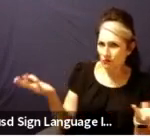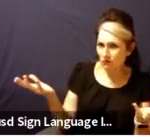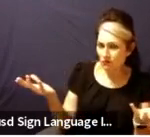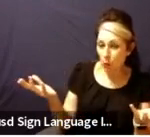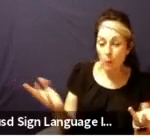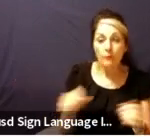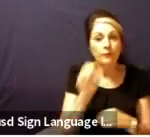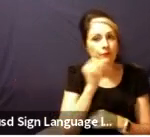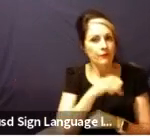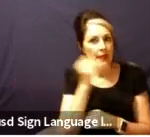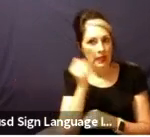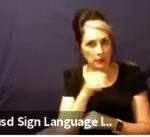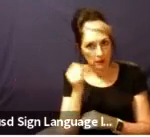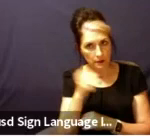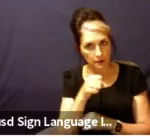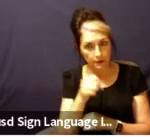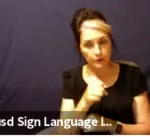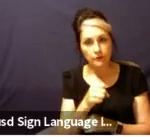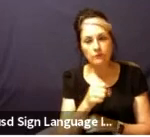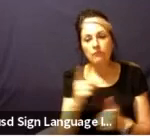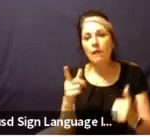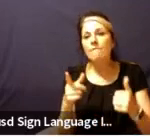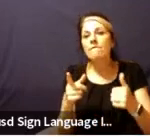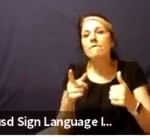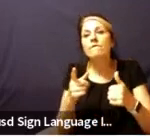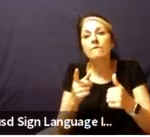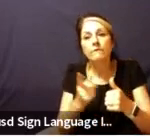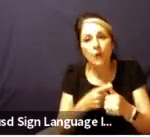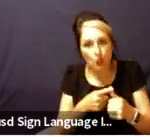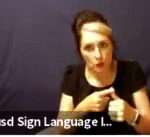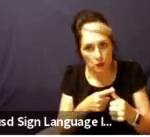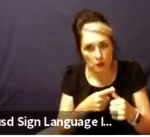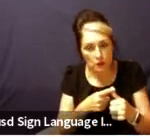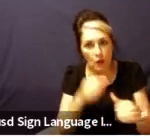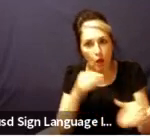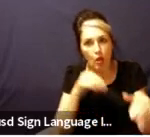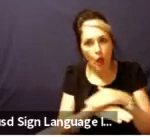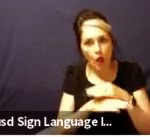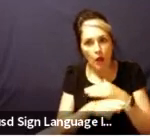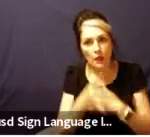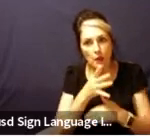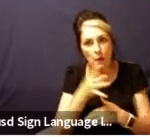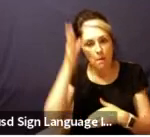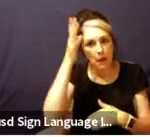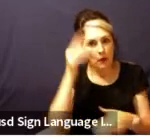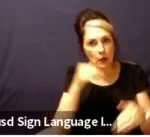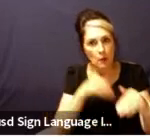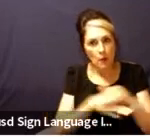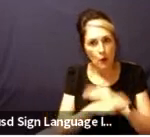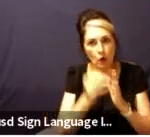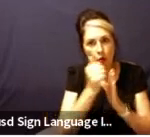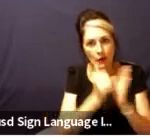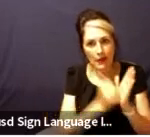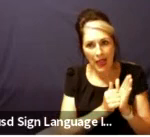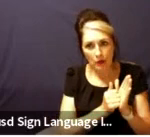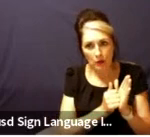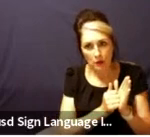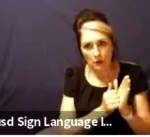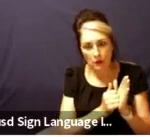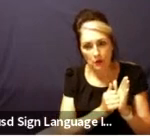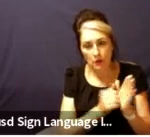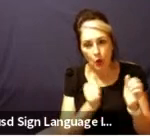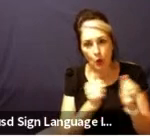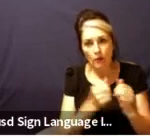So yes, when you first log into your Parent Portal account with